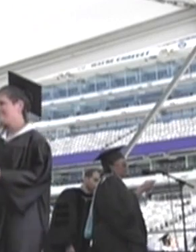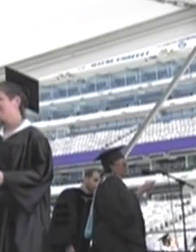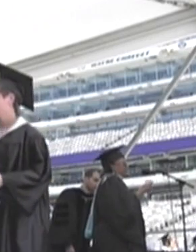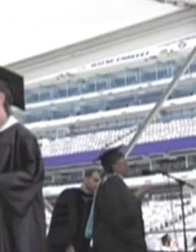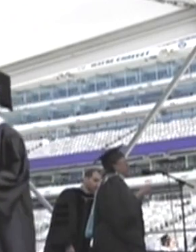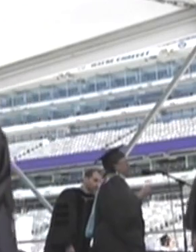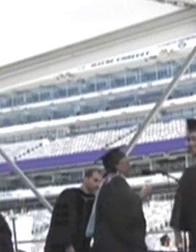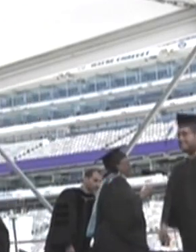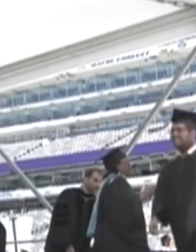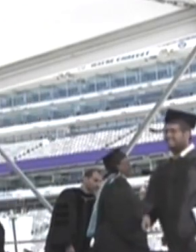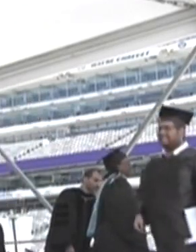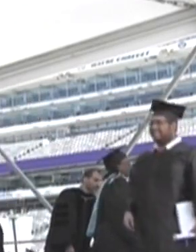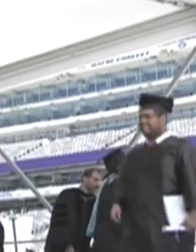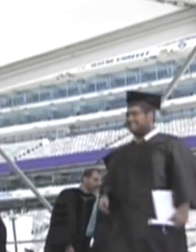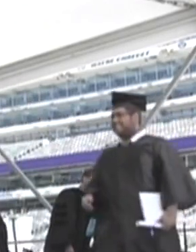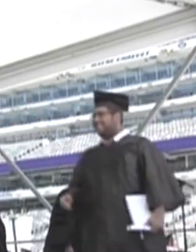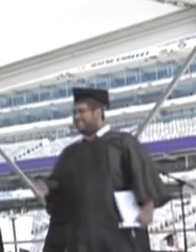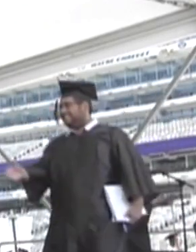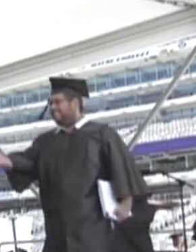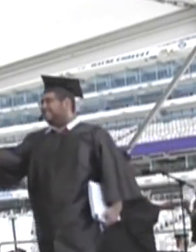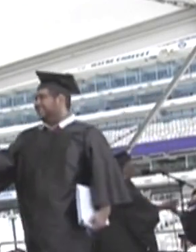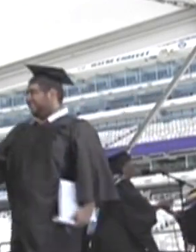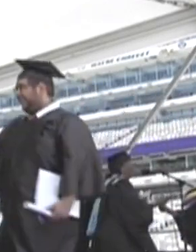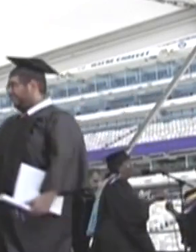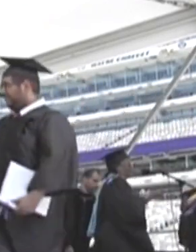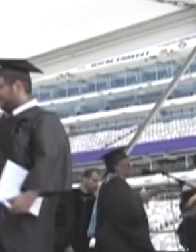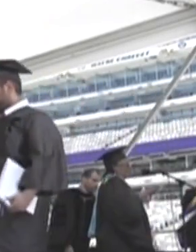Brian Latouf.